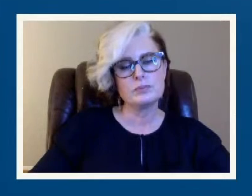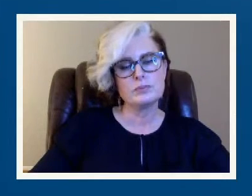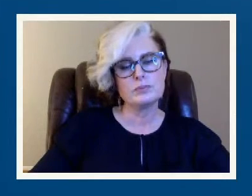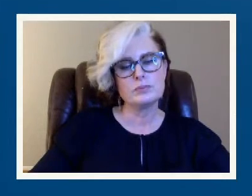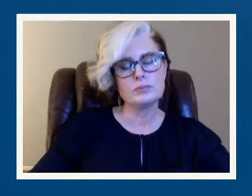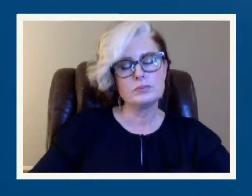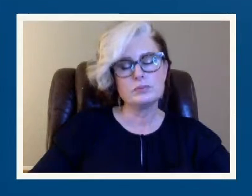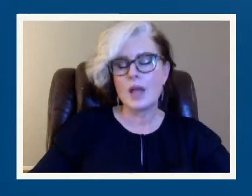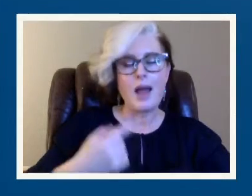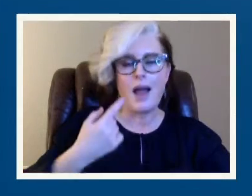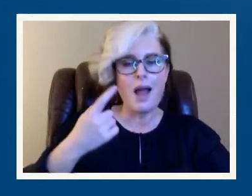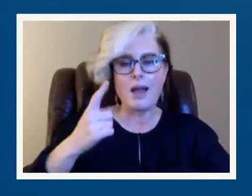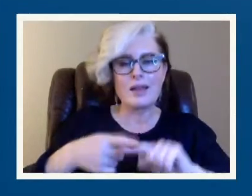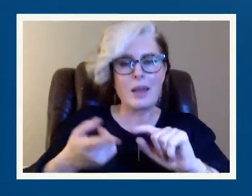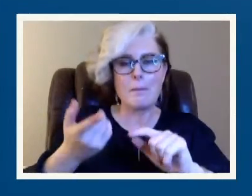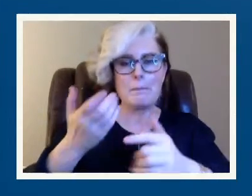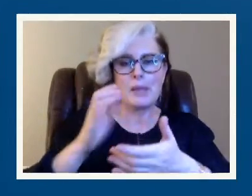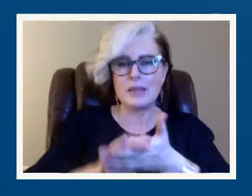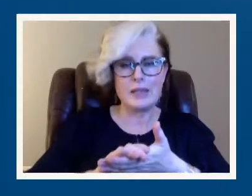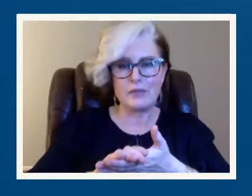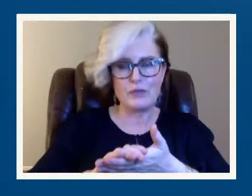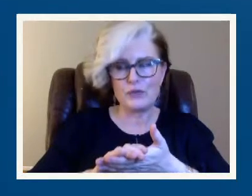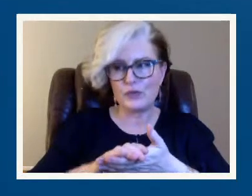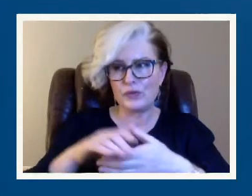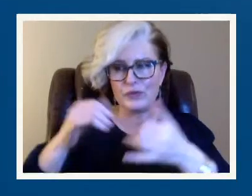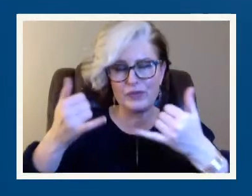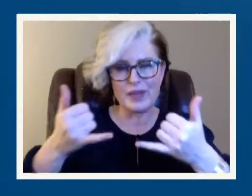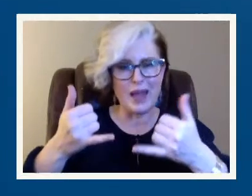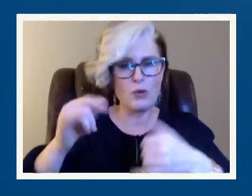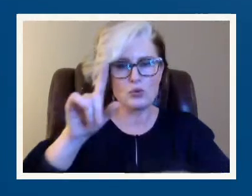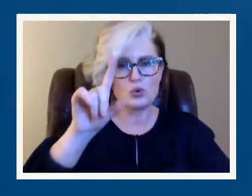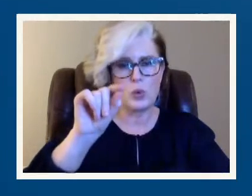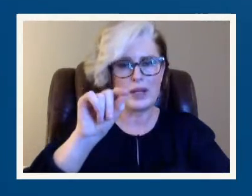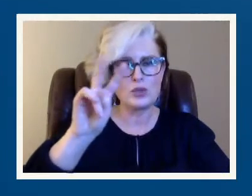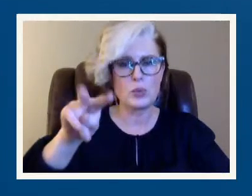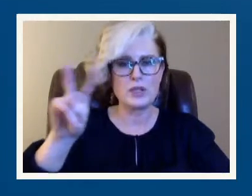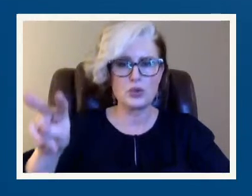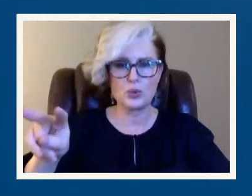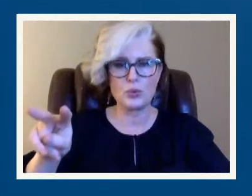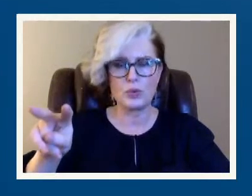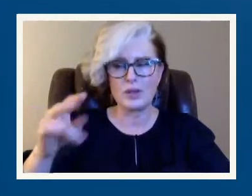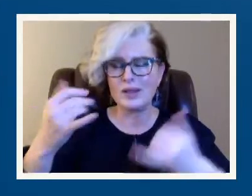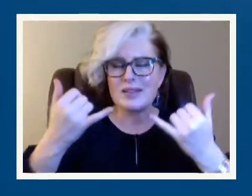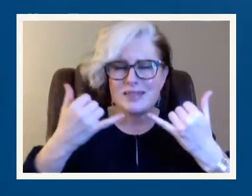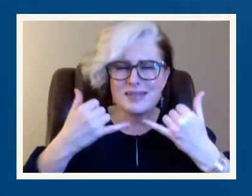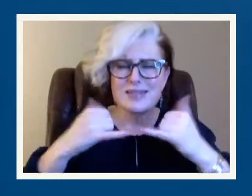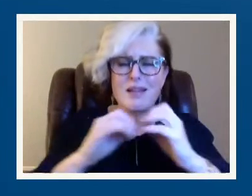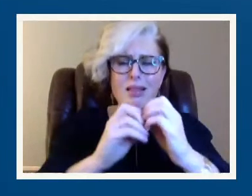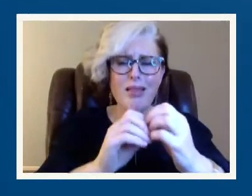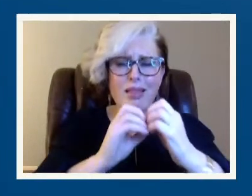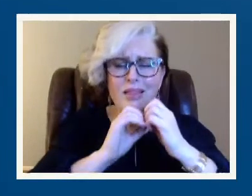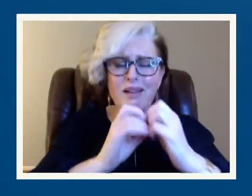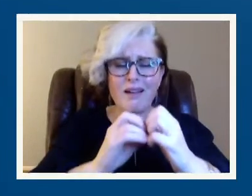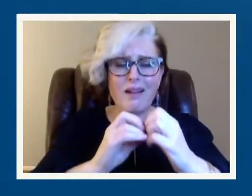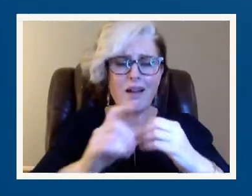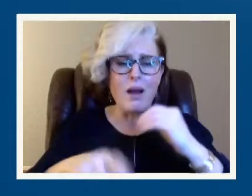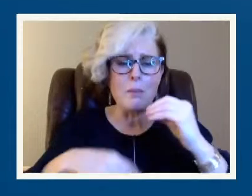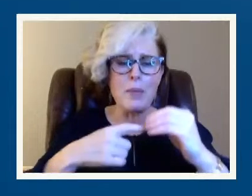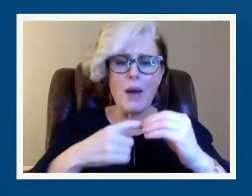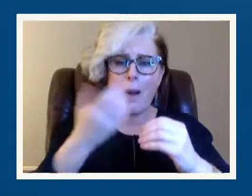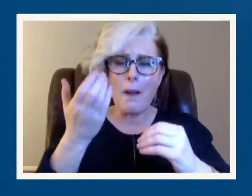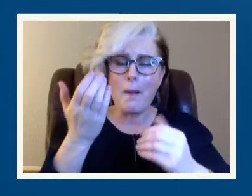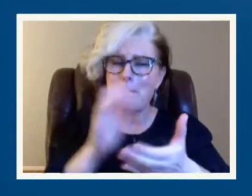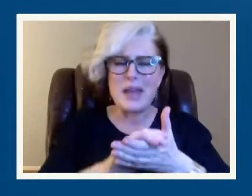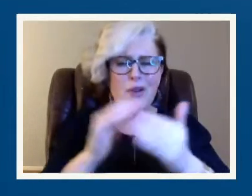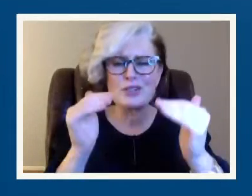And I can't believe that in 2022, we're still now arguing about marriage